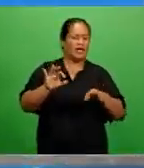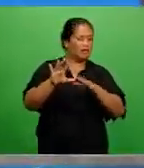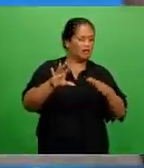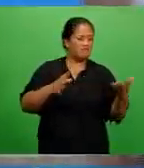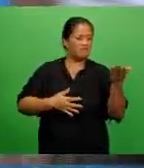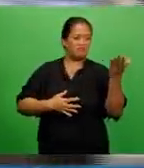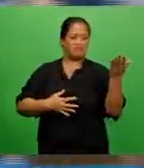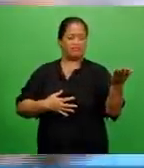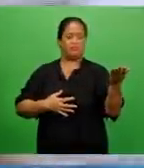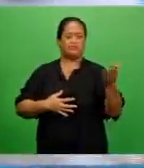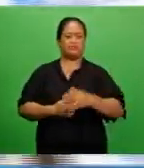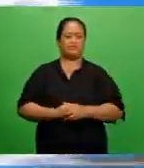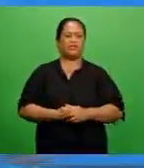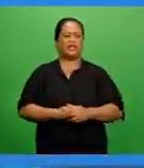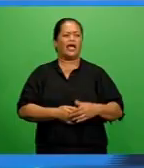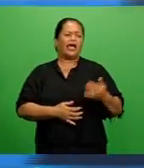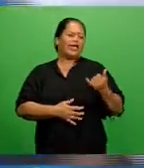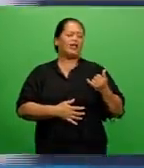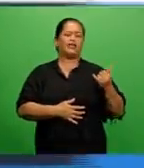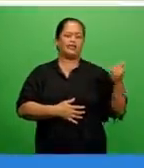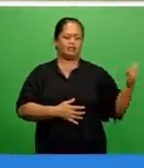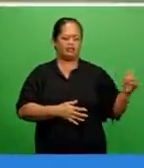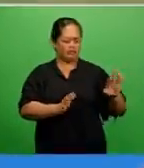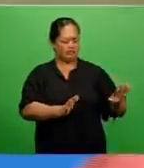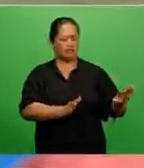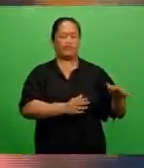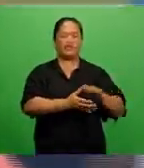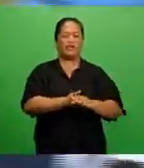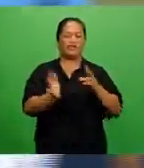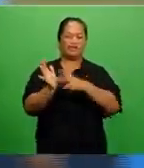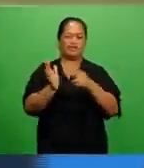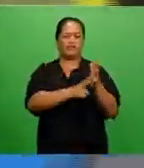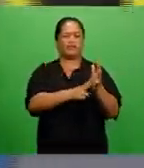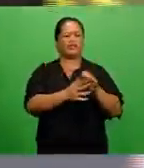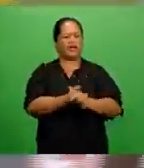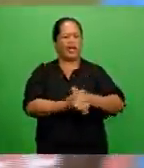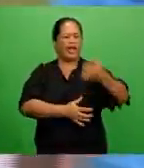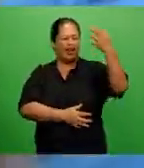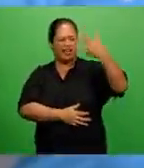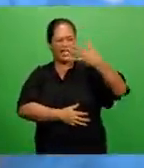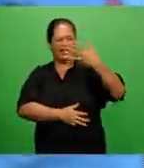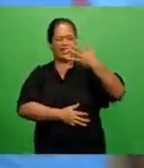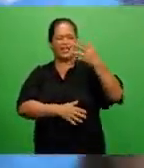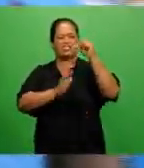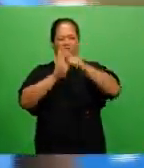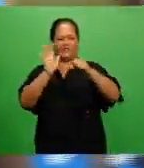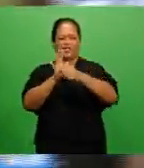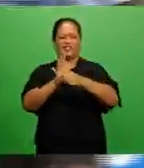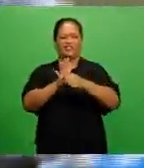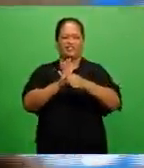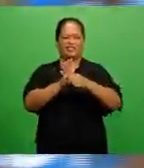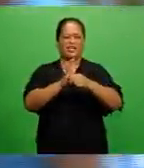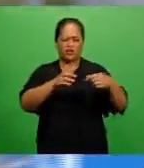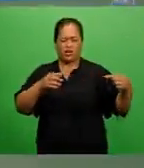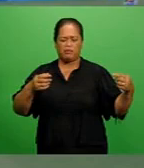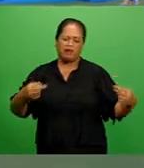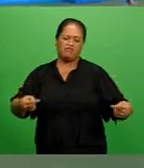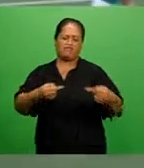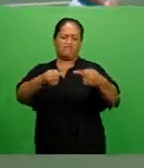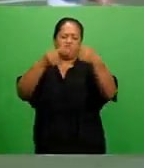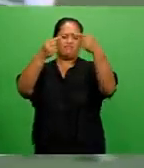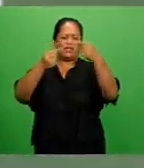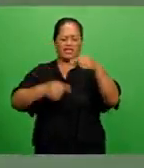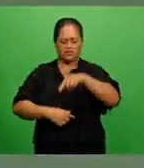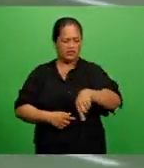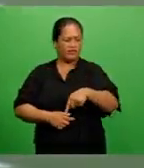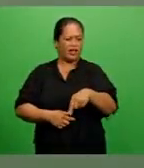village in Namosi back in 2015 as a 19-year-old for better opportunities in Suva. This was where he met former Fiji